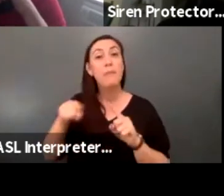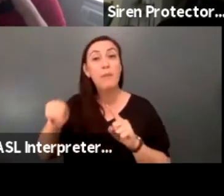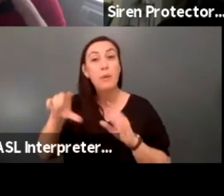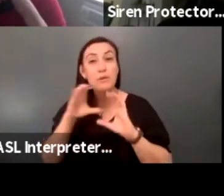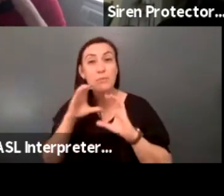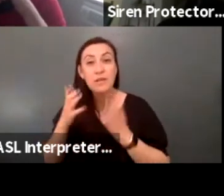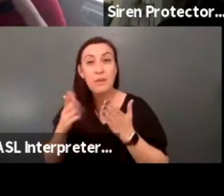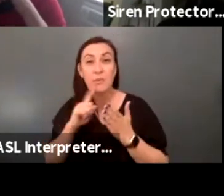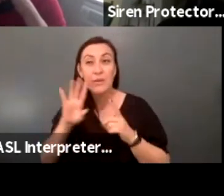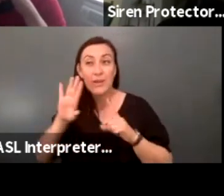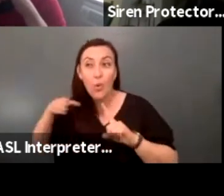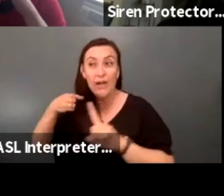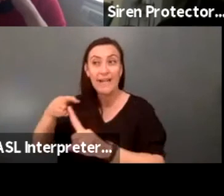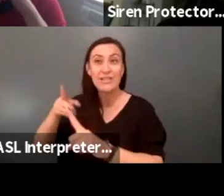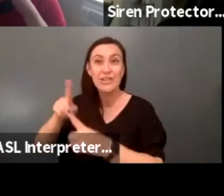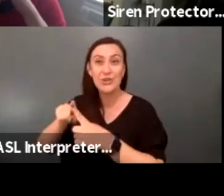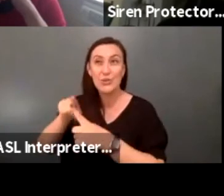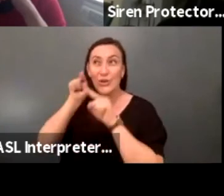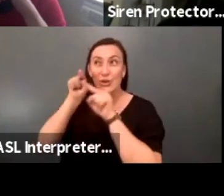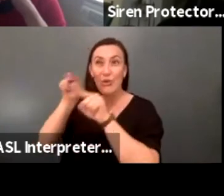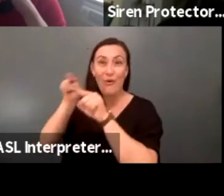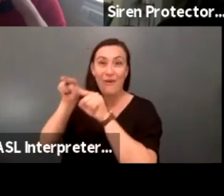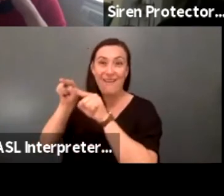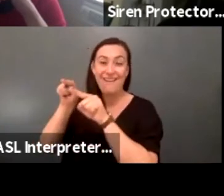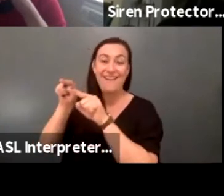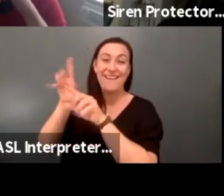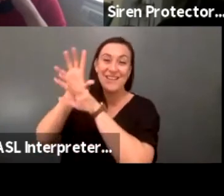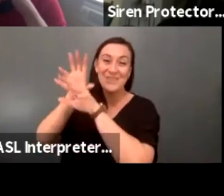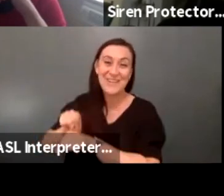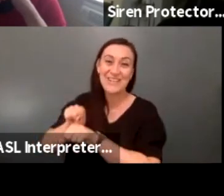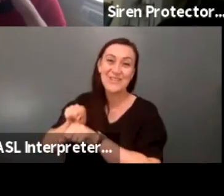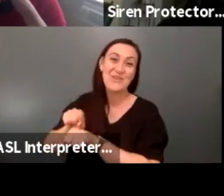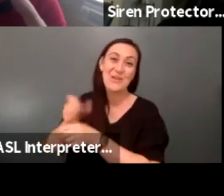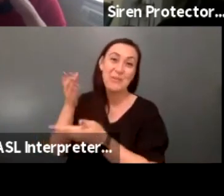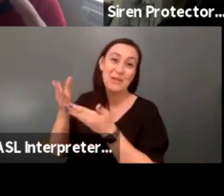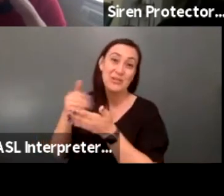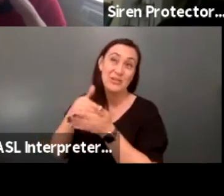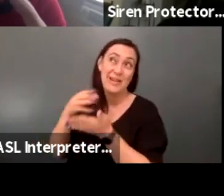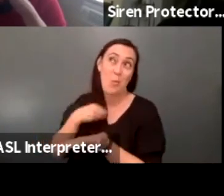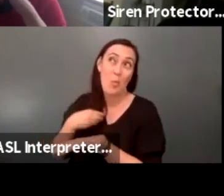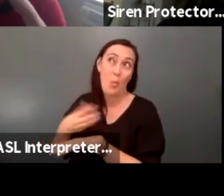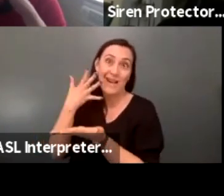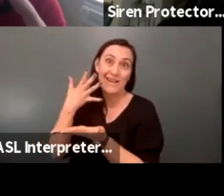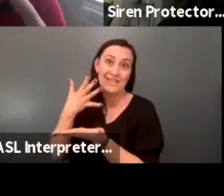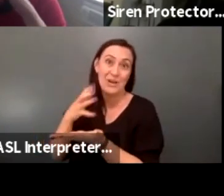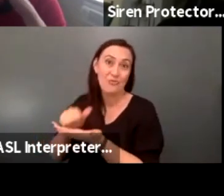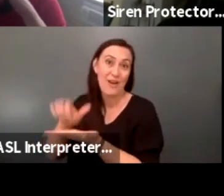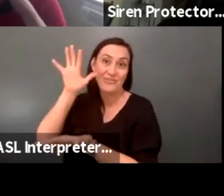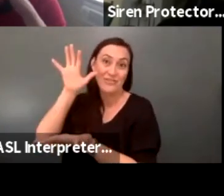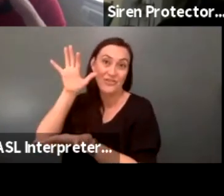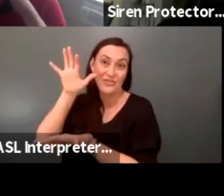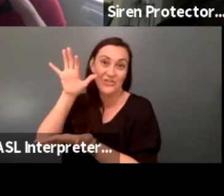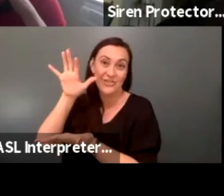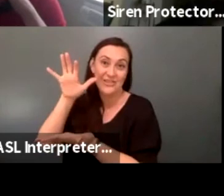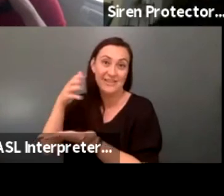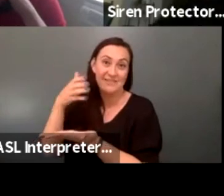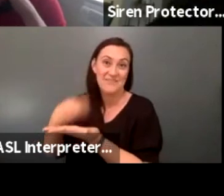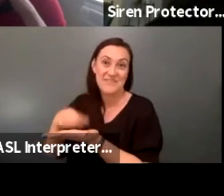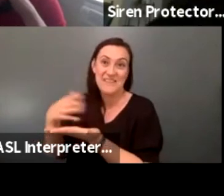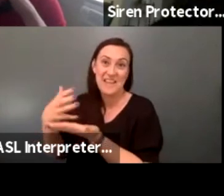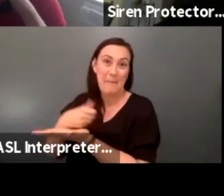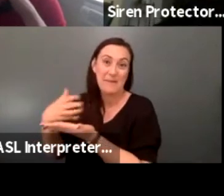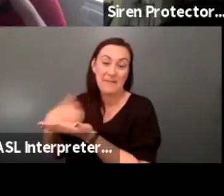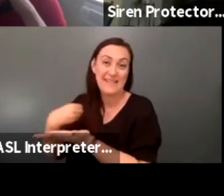really oriented towards your traditional, potentially often white, rich, capitalistic